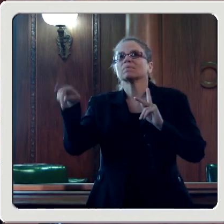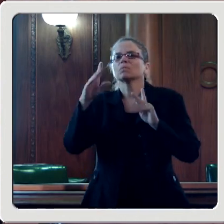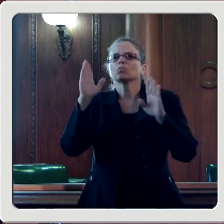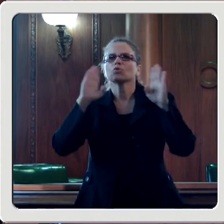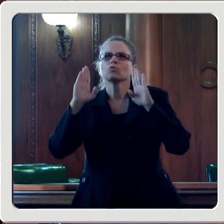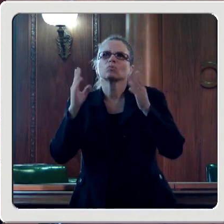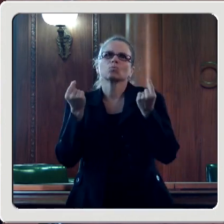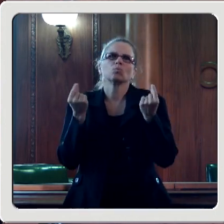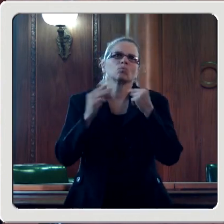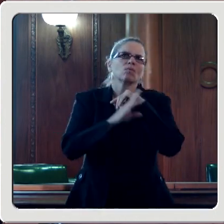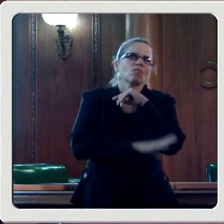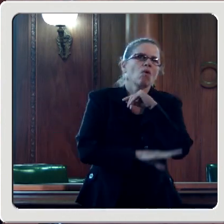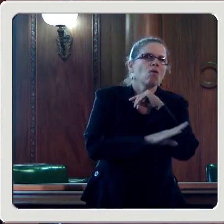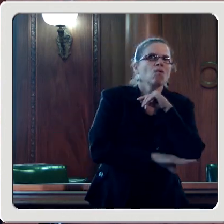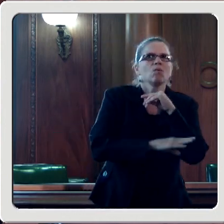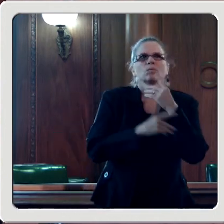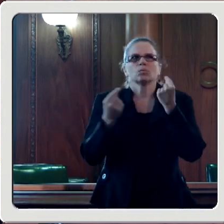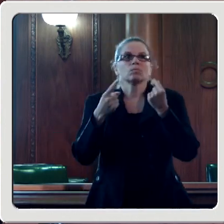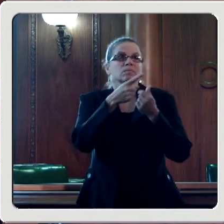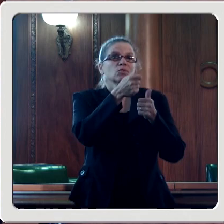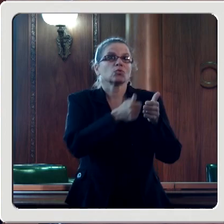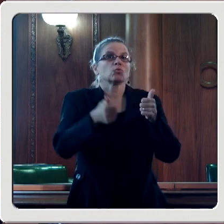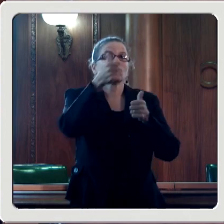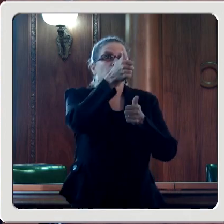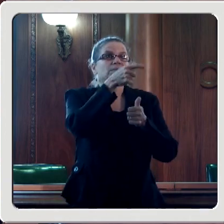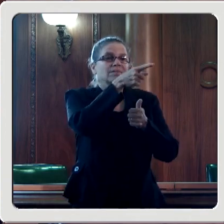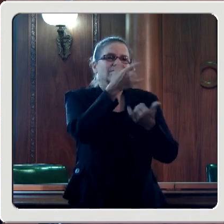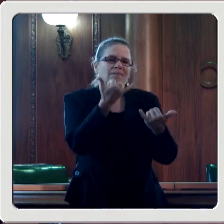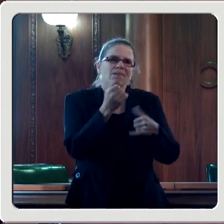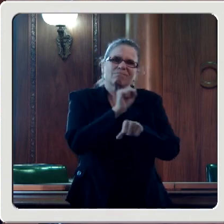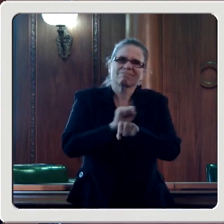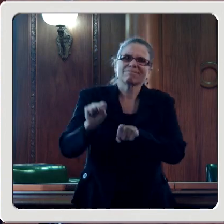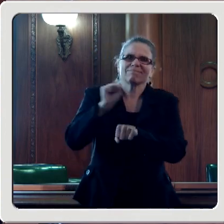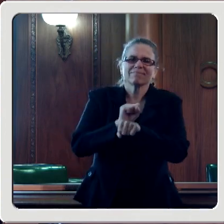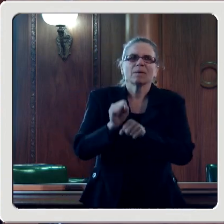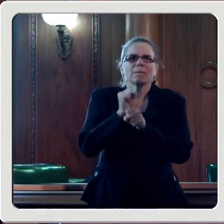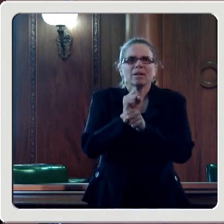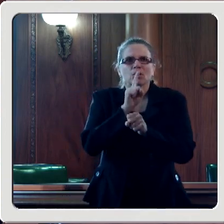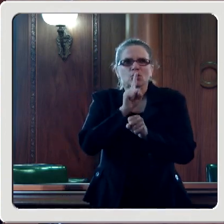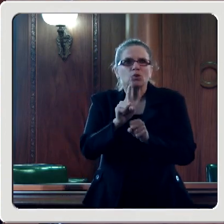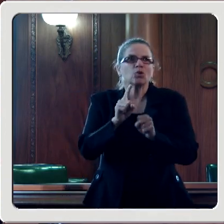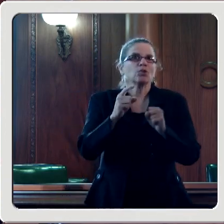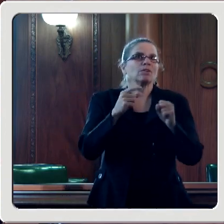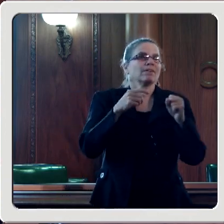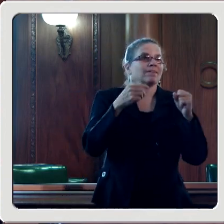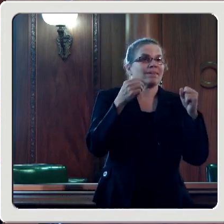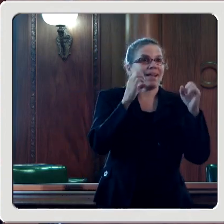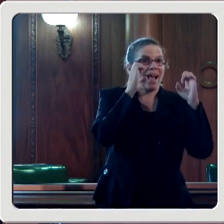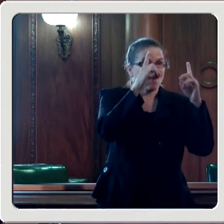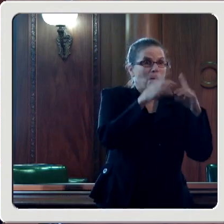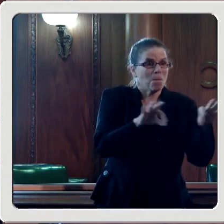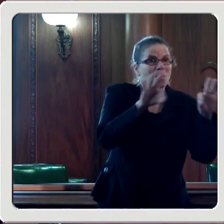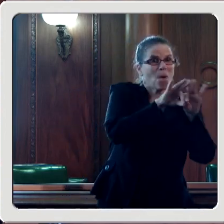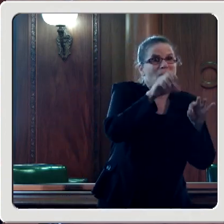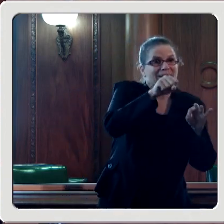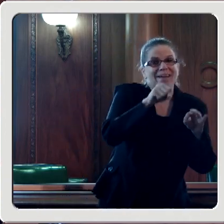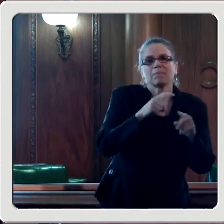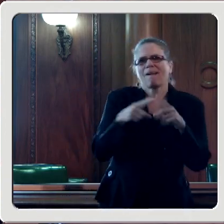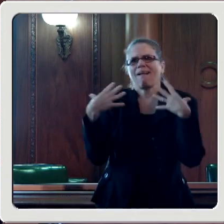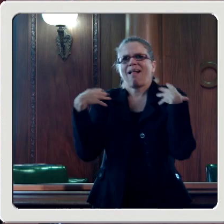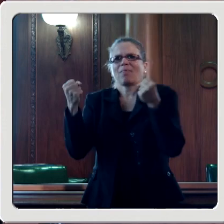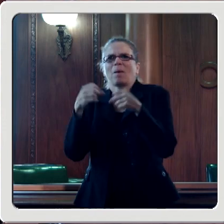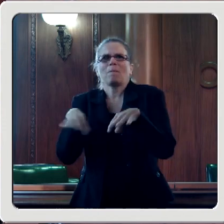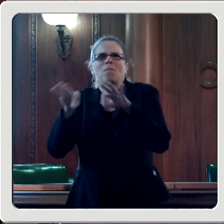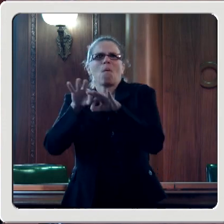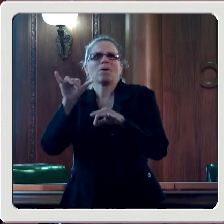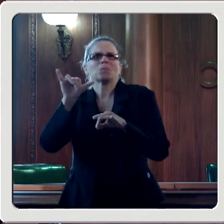very hard, not only educational front, but working with Commissioner Helen Carlton-Harris on the public health aspect,